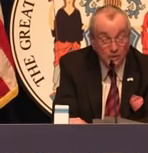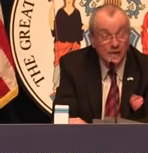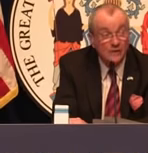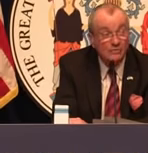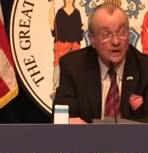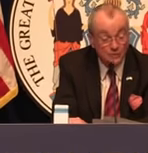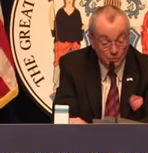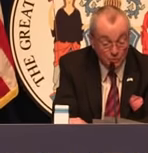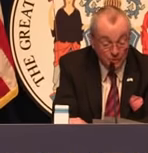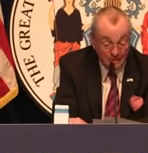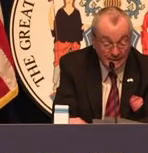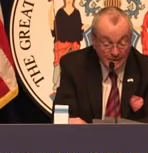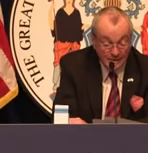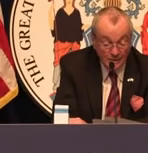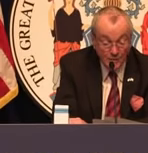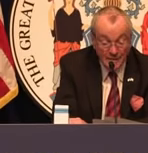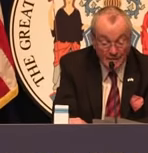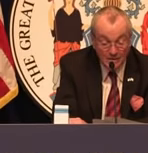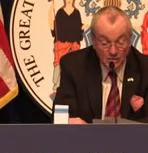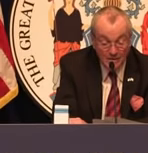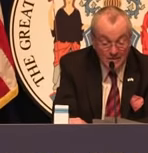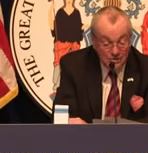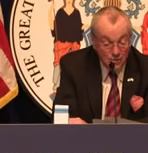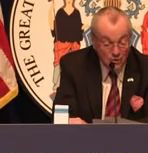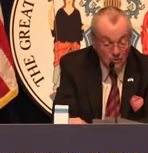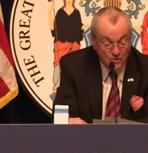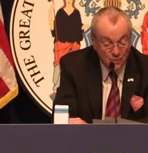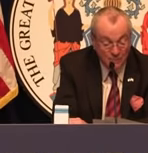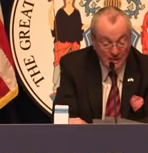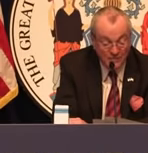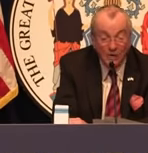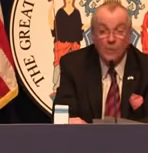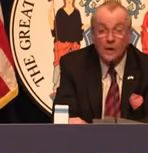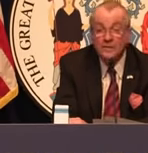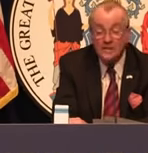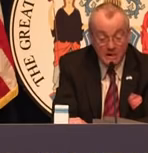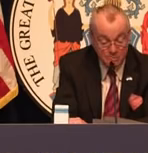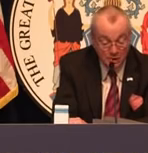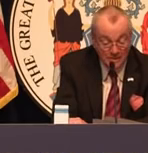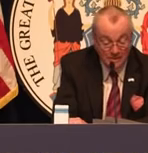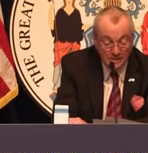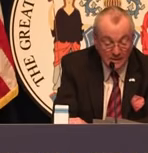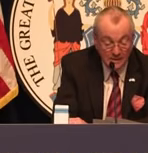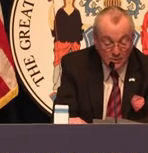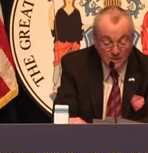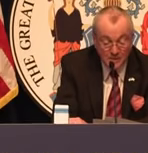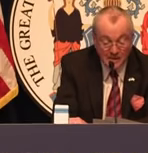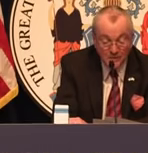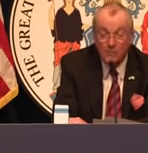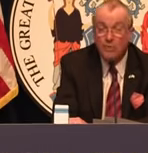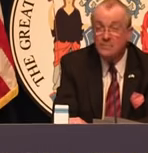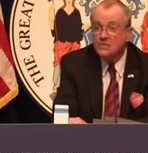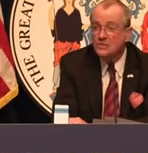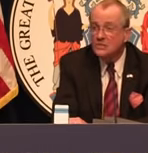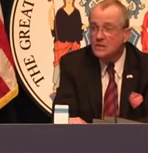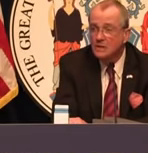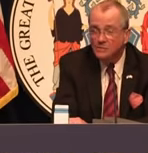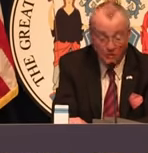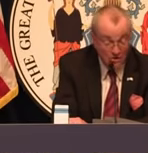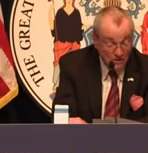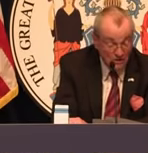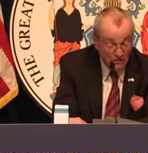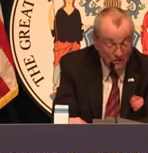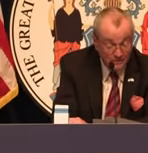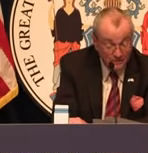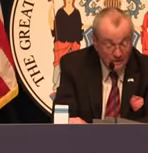be issuing a special ruling to allow liquor license holders to apply for a one-time permit to expand their premises